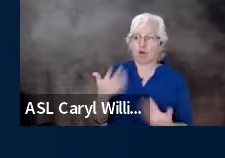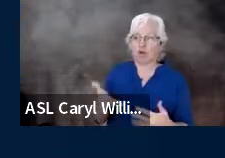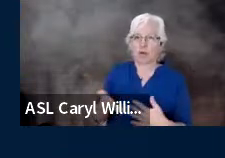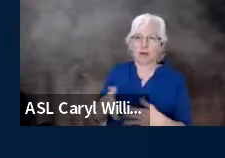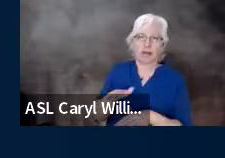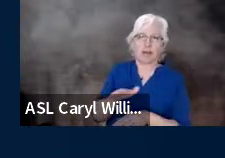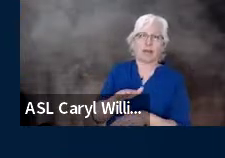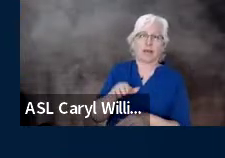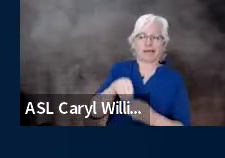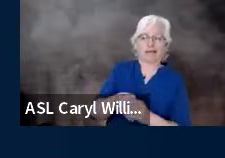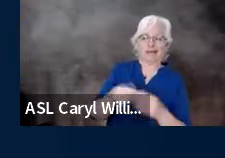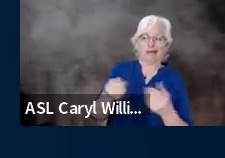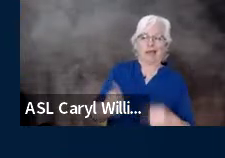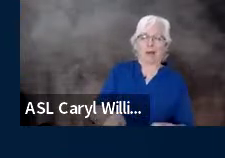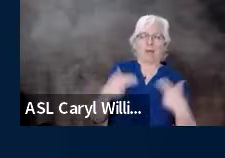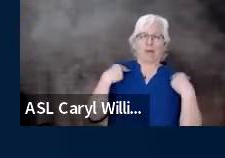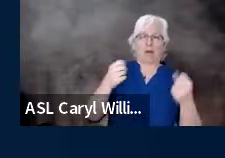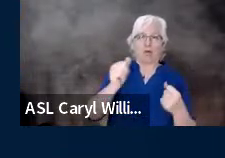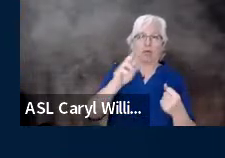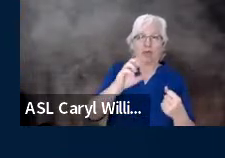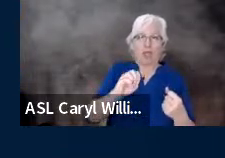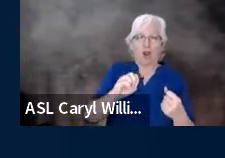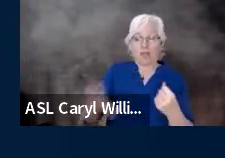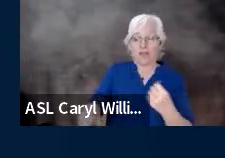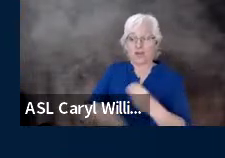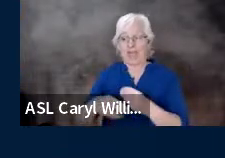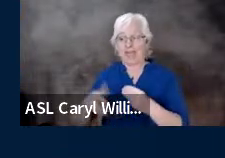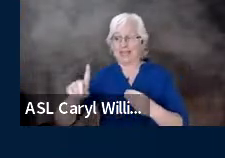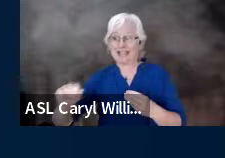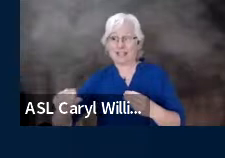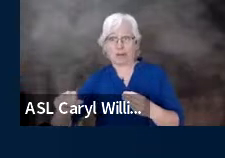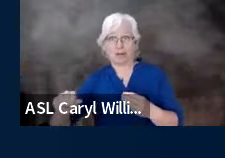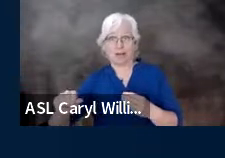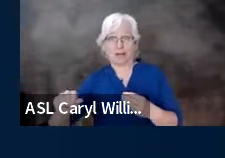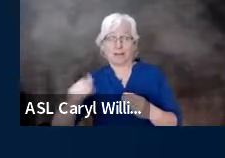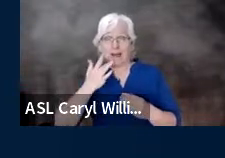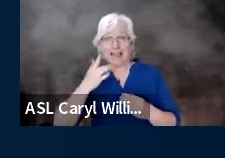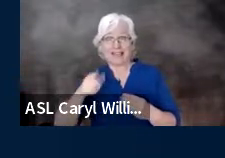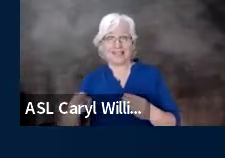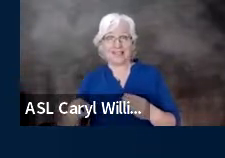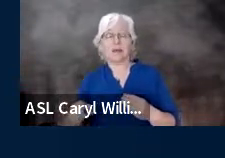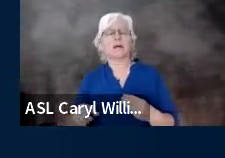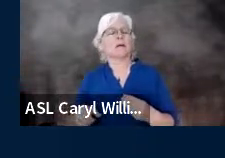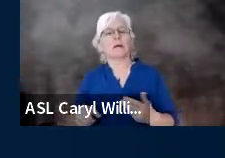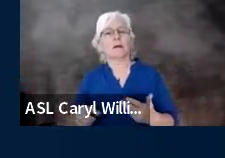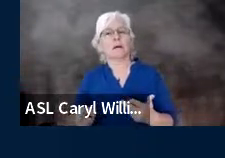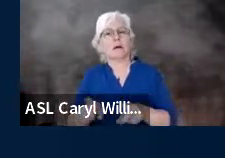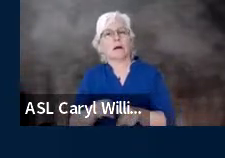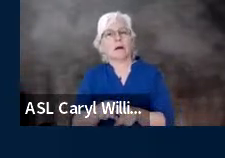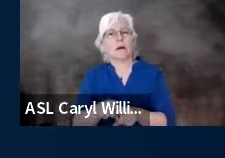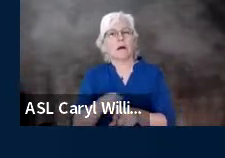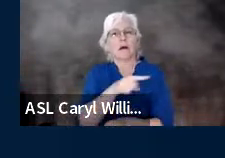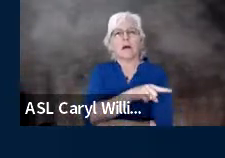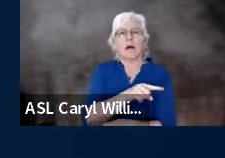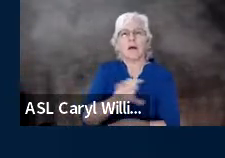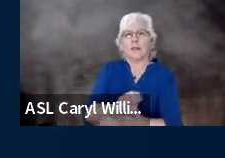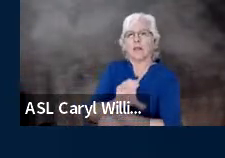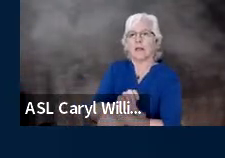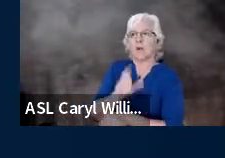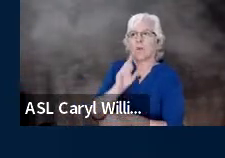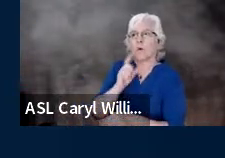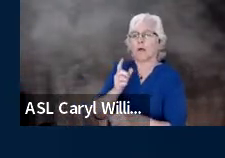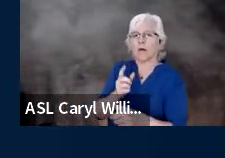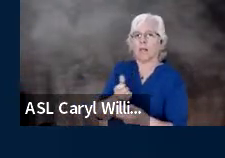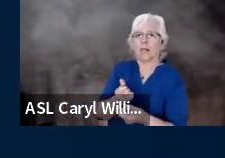to disability bias that may exist in healthcare, algorithms can serve to be a force multiplier and